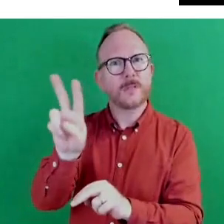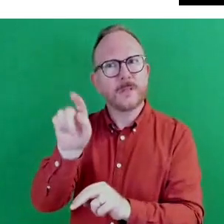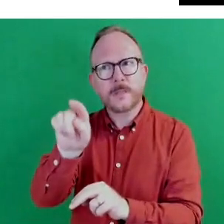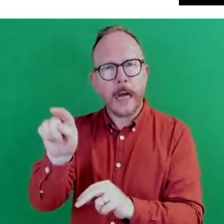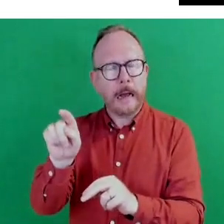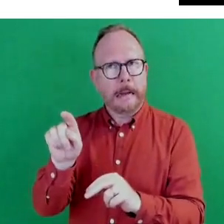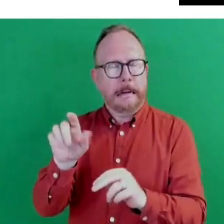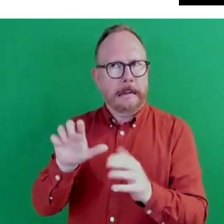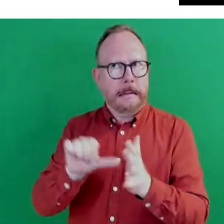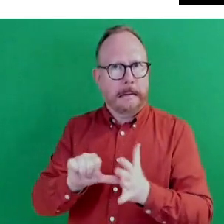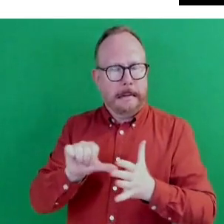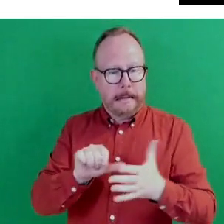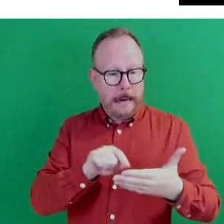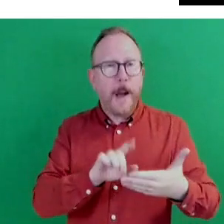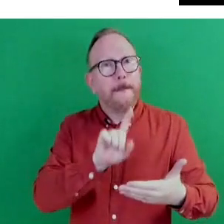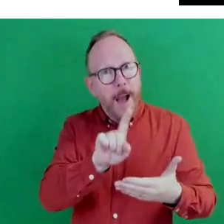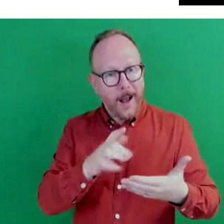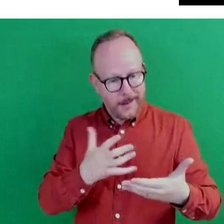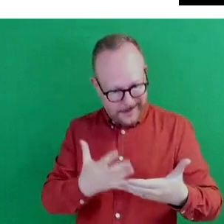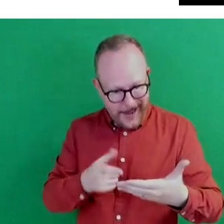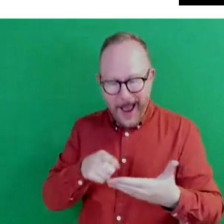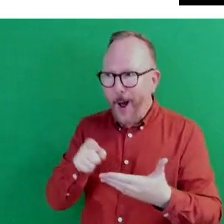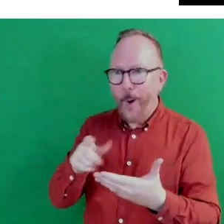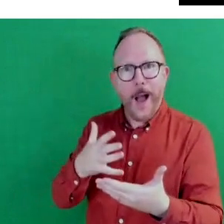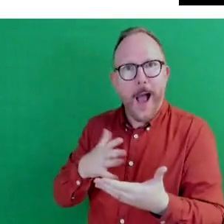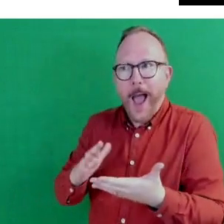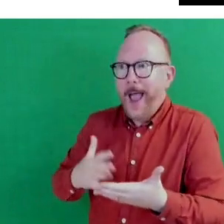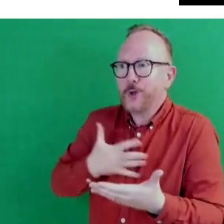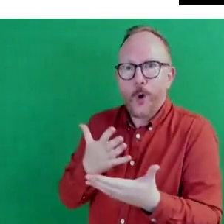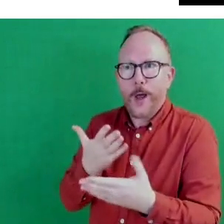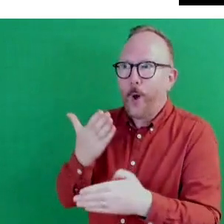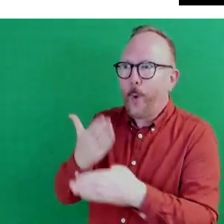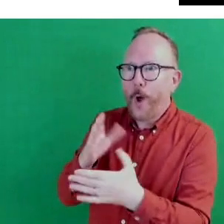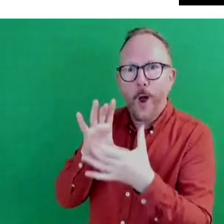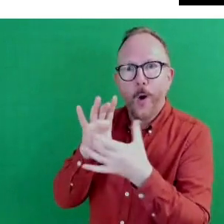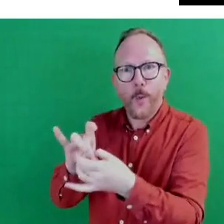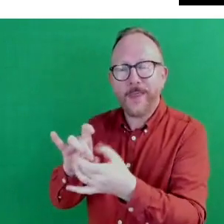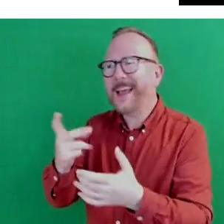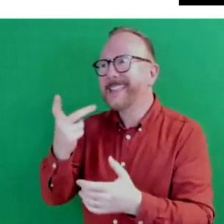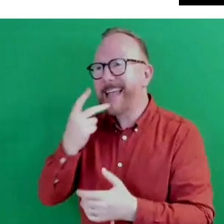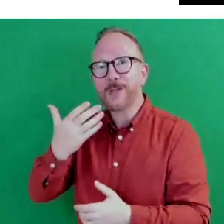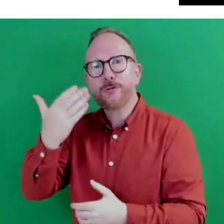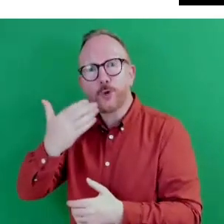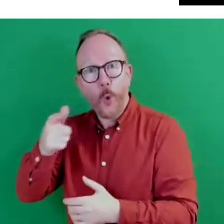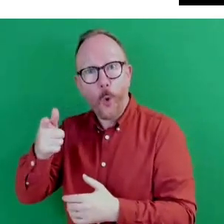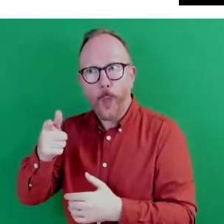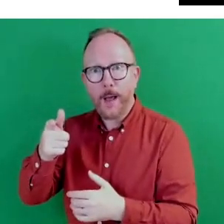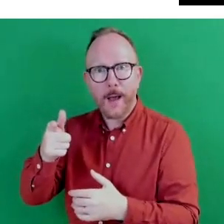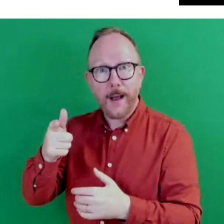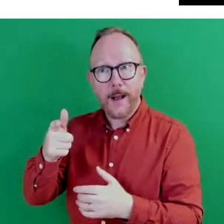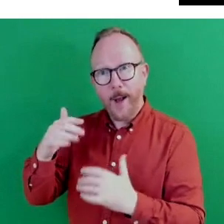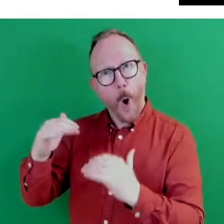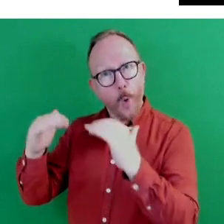I really, really like working with those college and those secondary school children aged